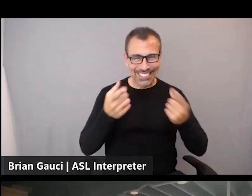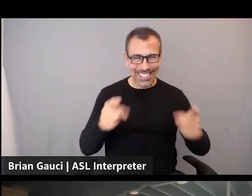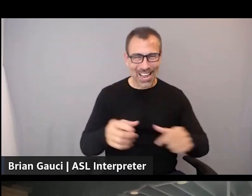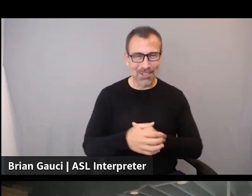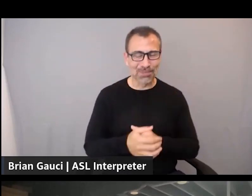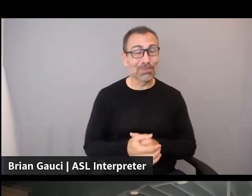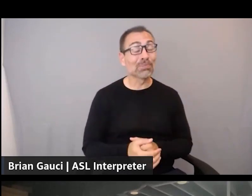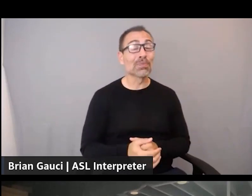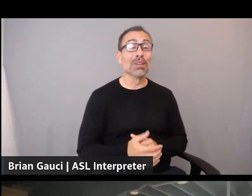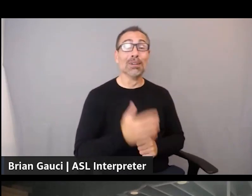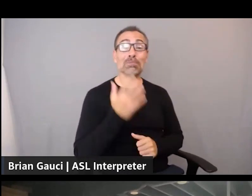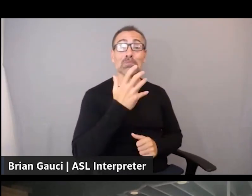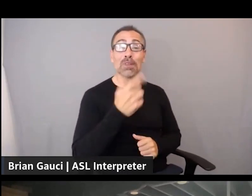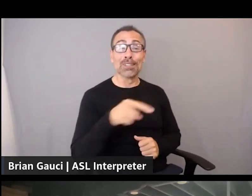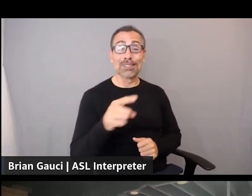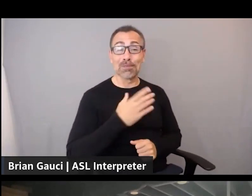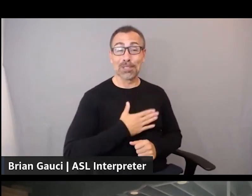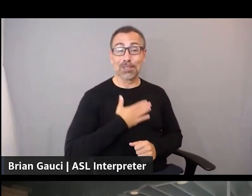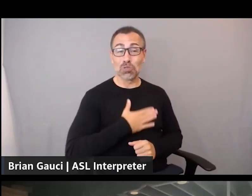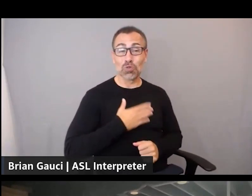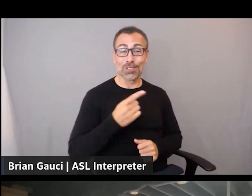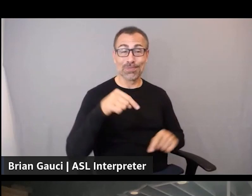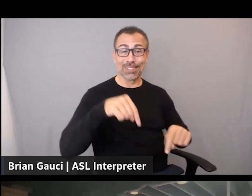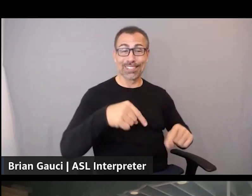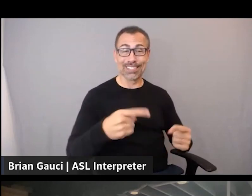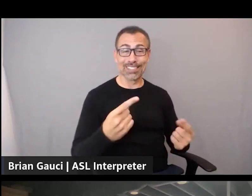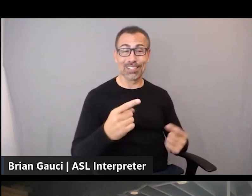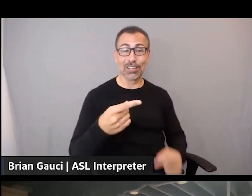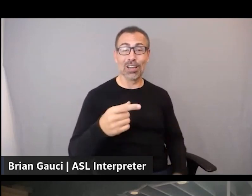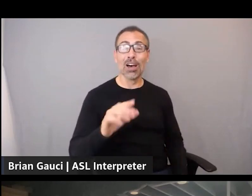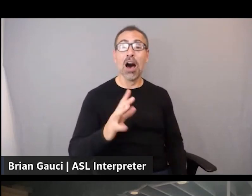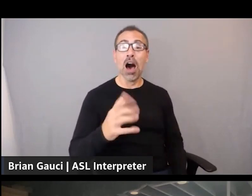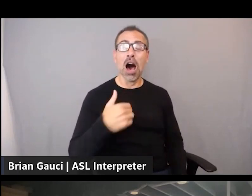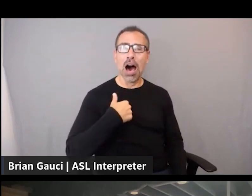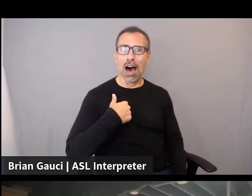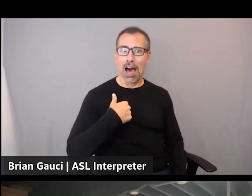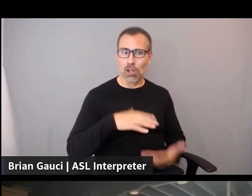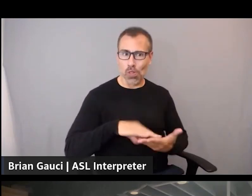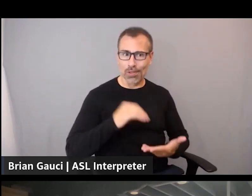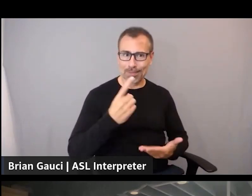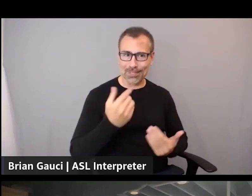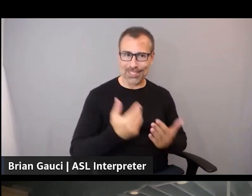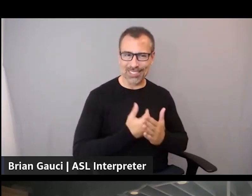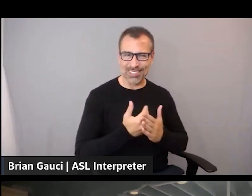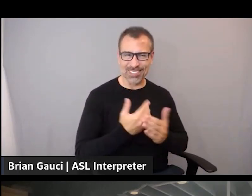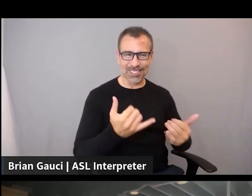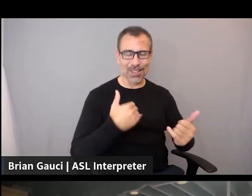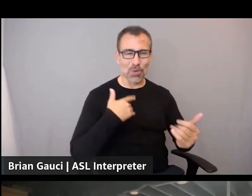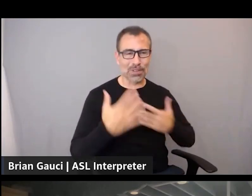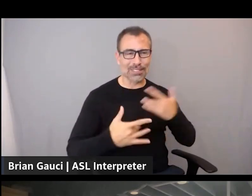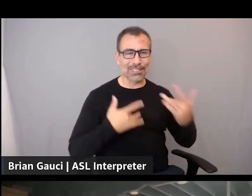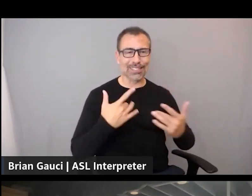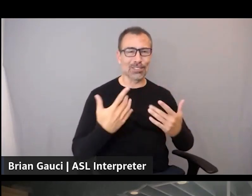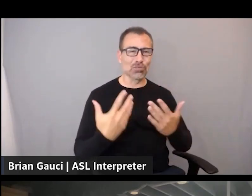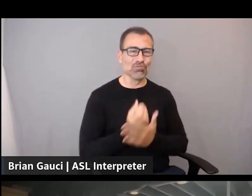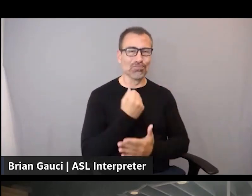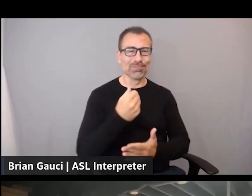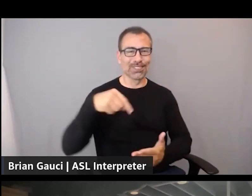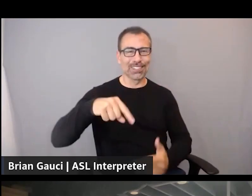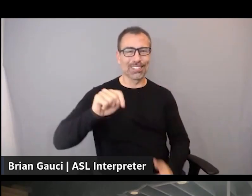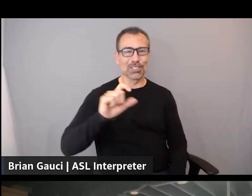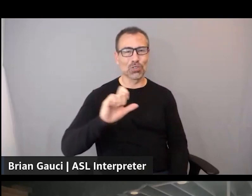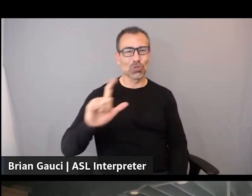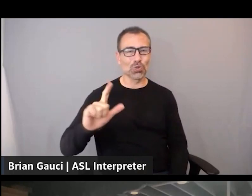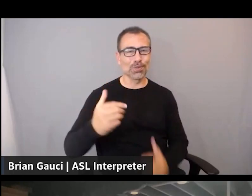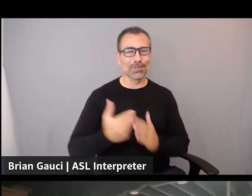Awesome. Well, it's been awesome having you here, Daraj. I definitely learned something new, and I'm super excited to start using this new tool. So, Thank